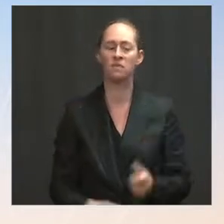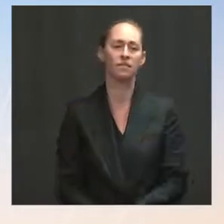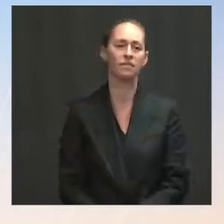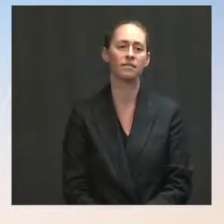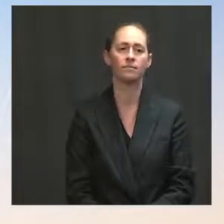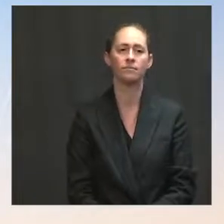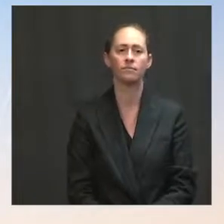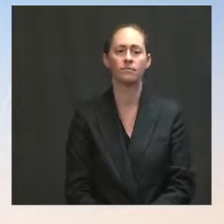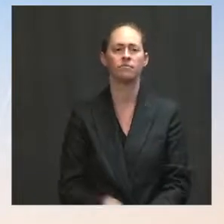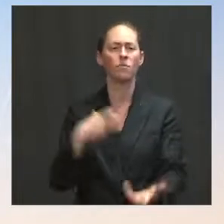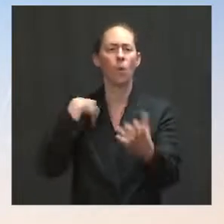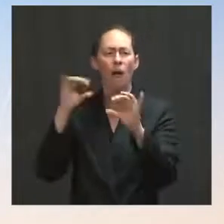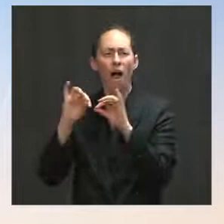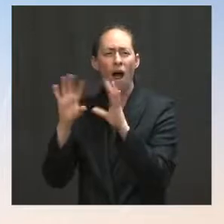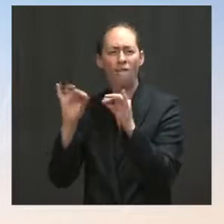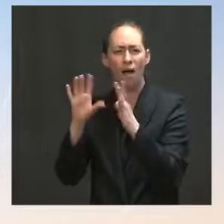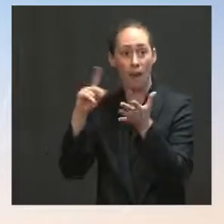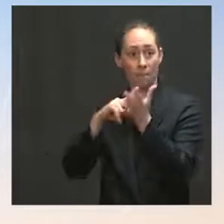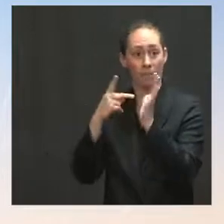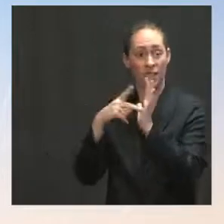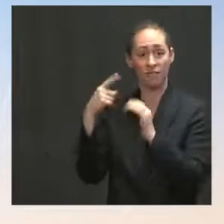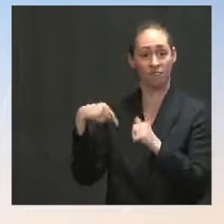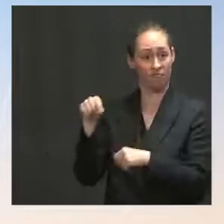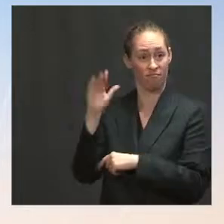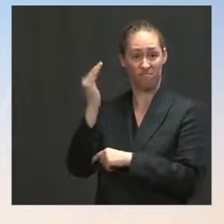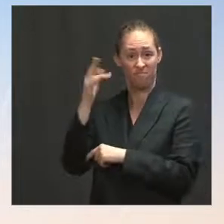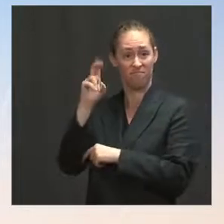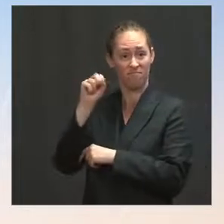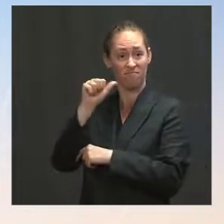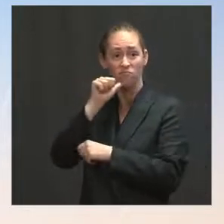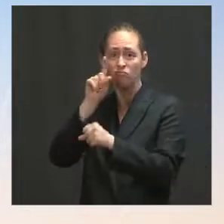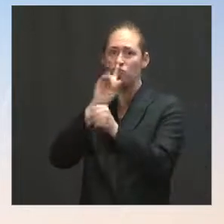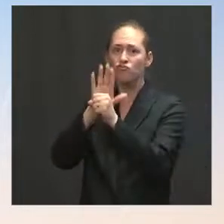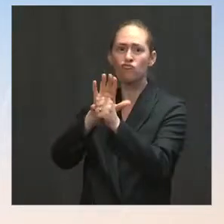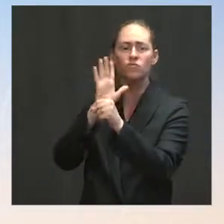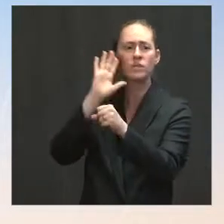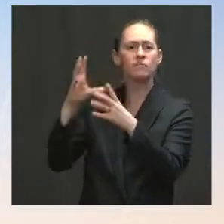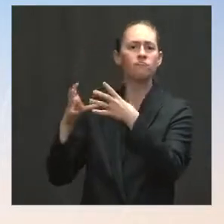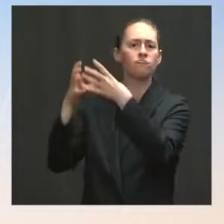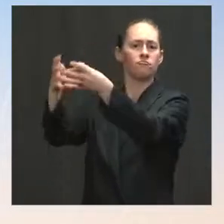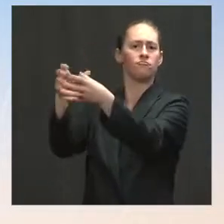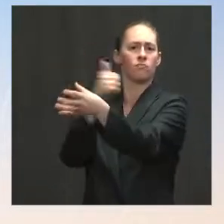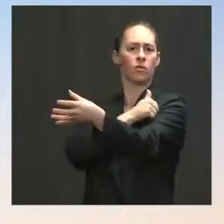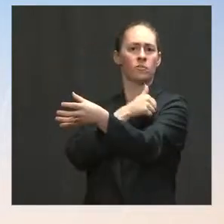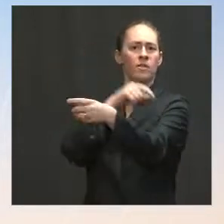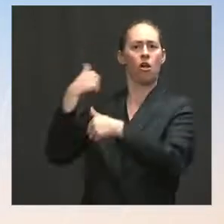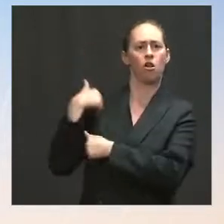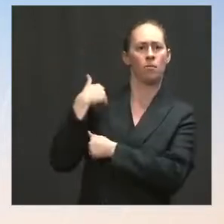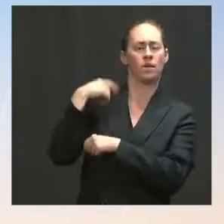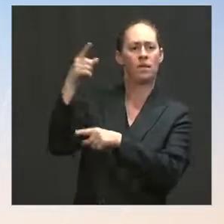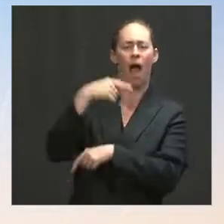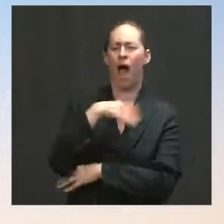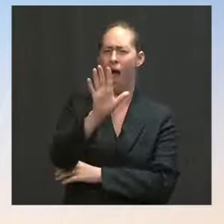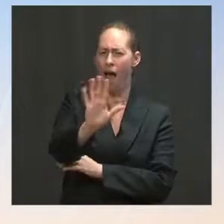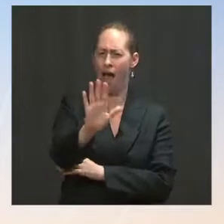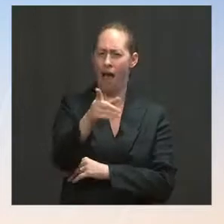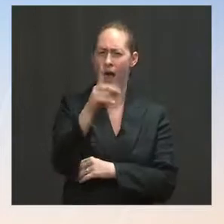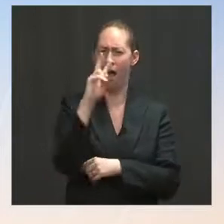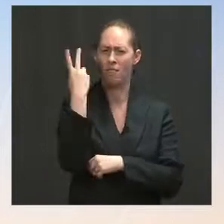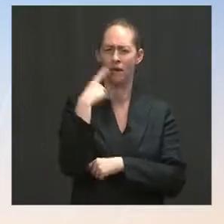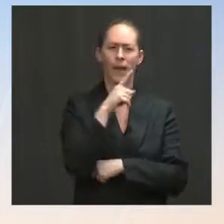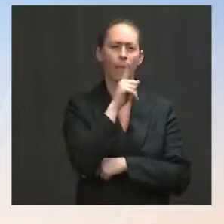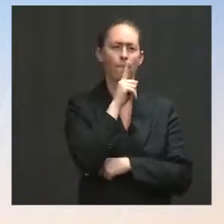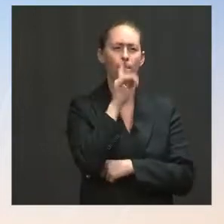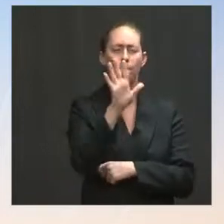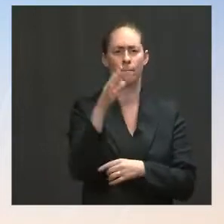as of right now, the U.S. is not committing to having any sort of presence on the ground in Haiti. Well, that's not what I conveyed. We had a delegation that went down